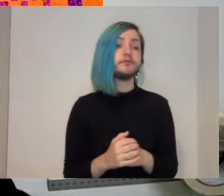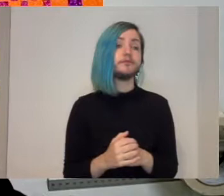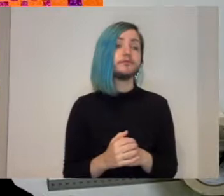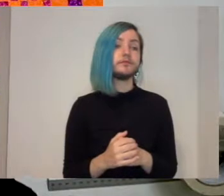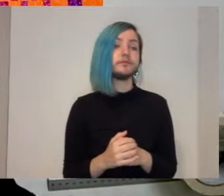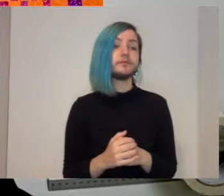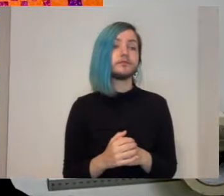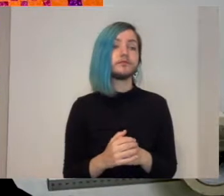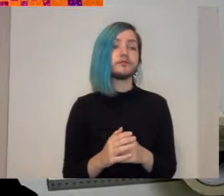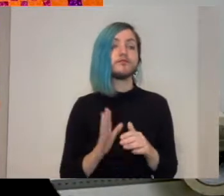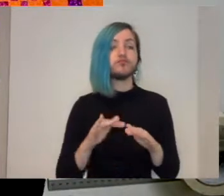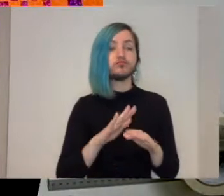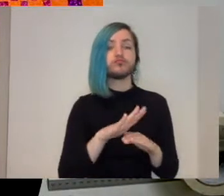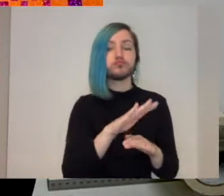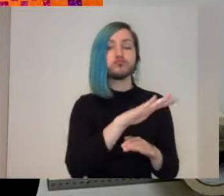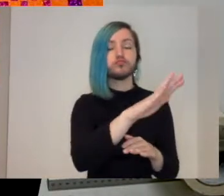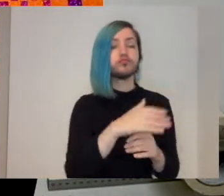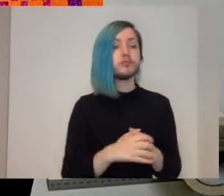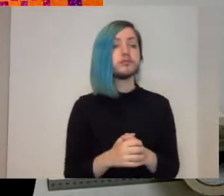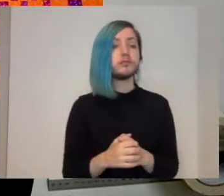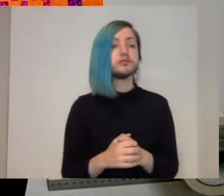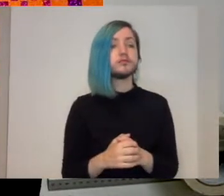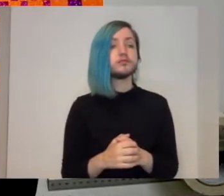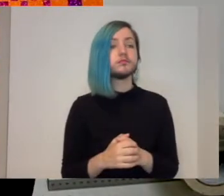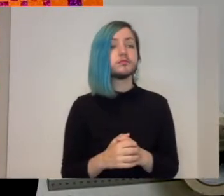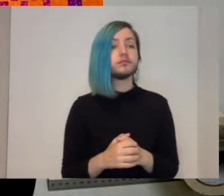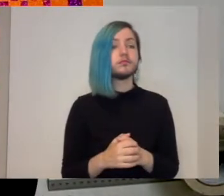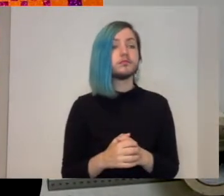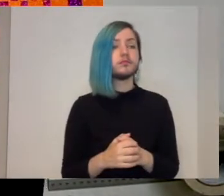Just get all the way along to the outside. Side.